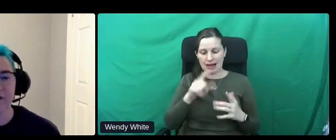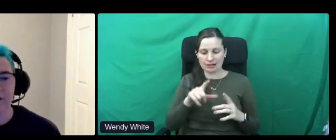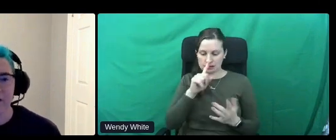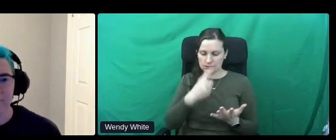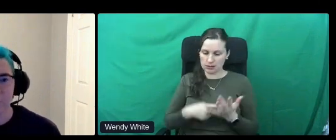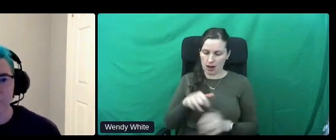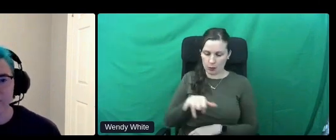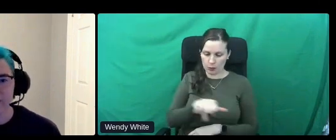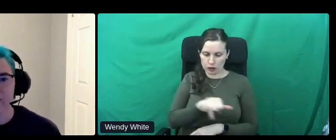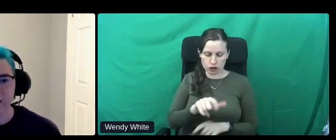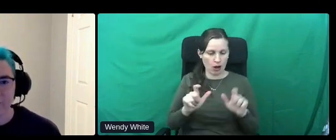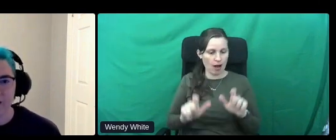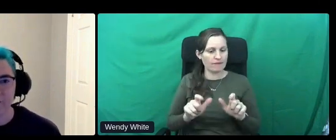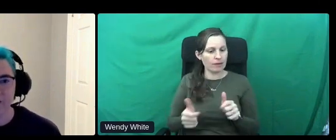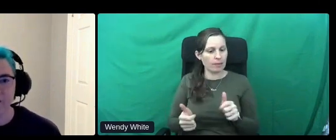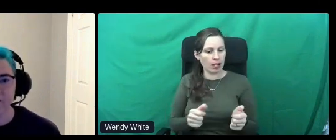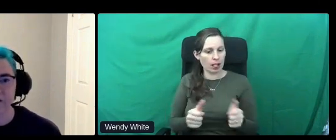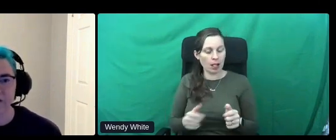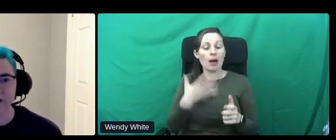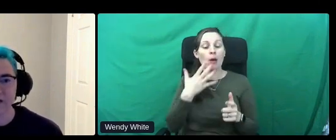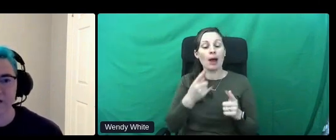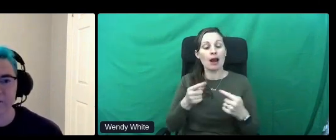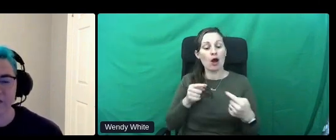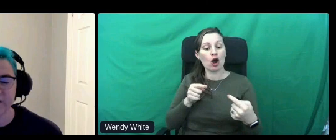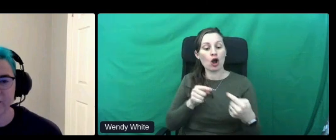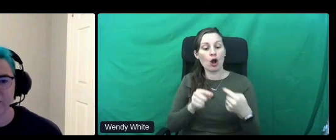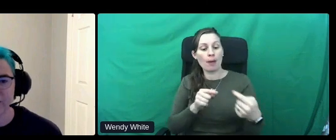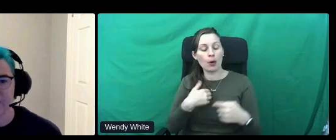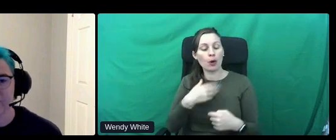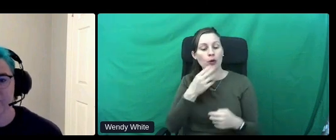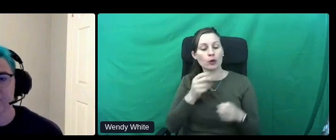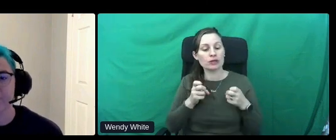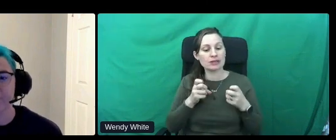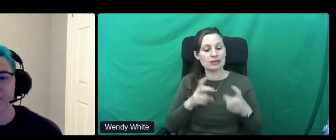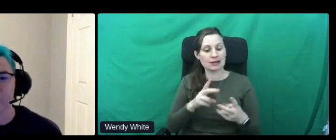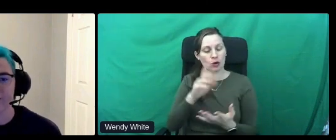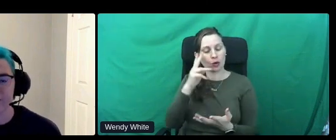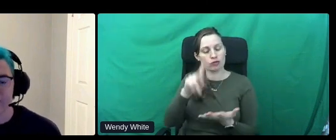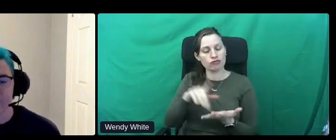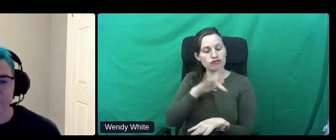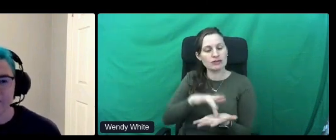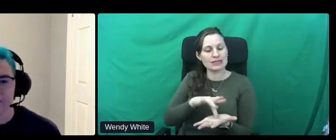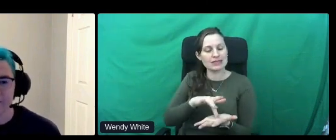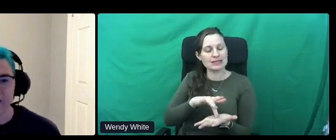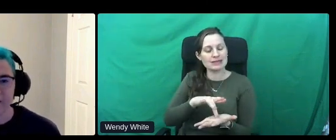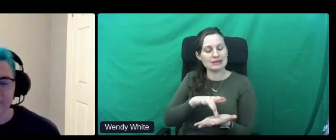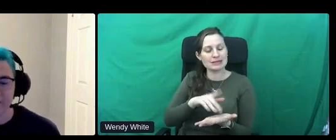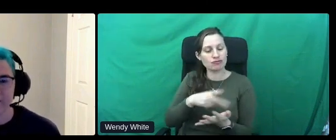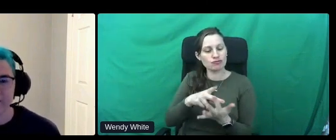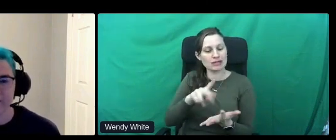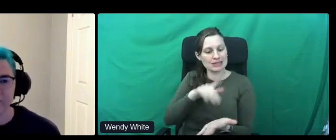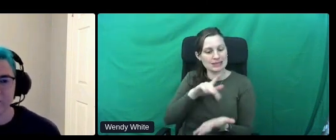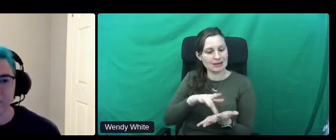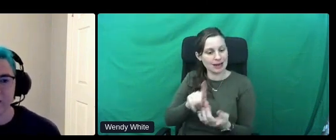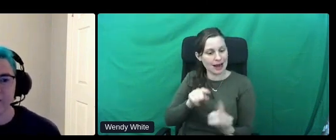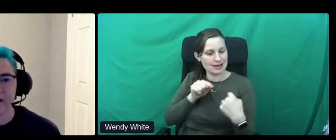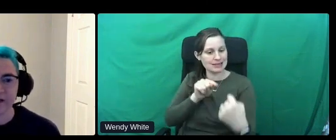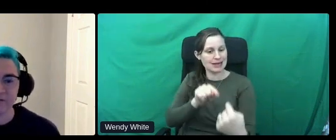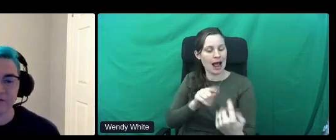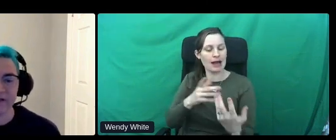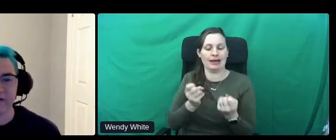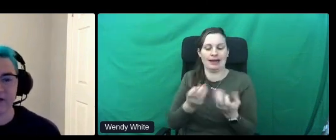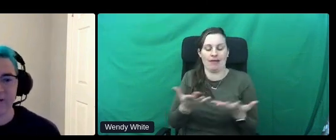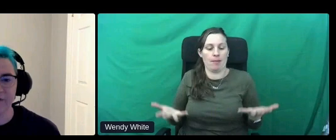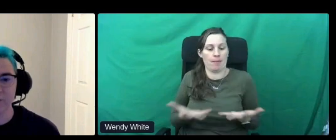them. But when in combat, we used a technique called recenter on attack, which gave the players the option to